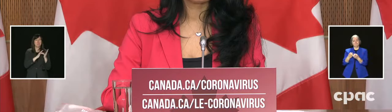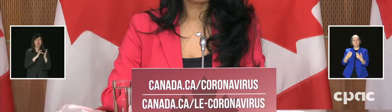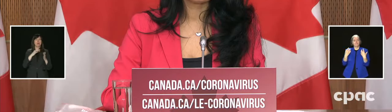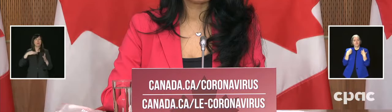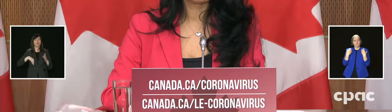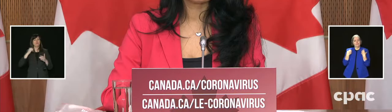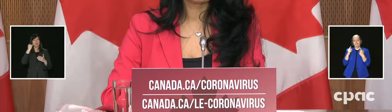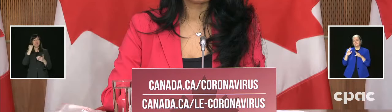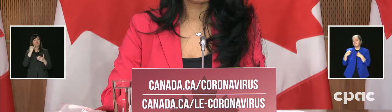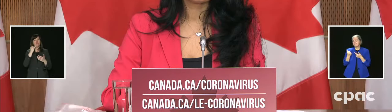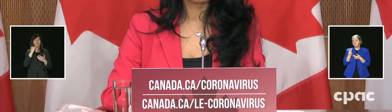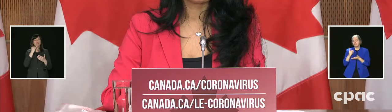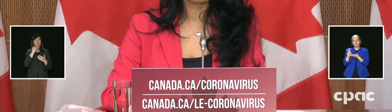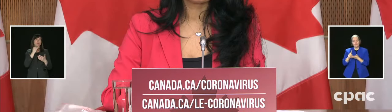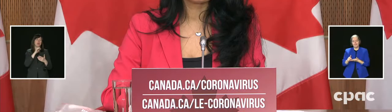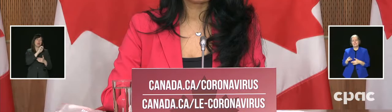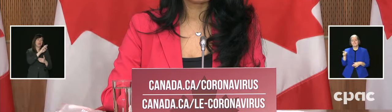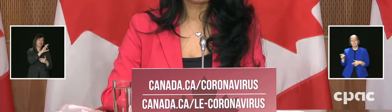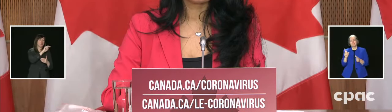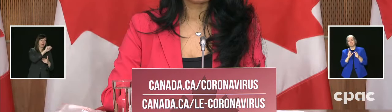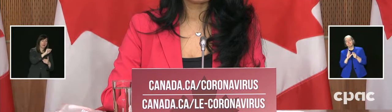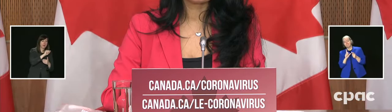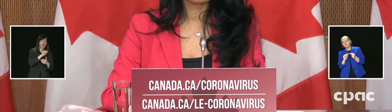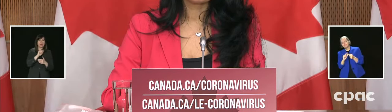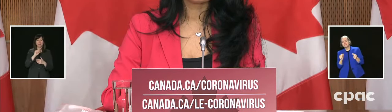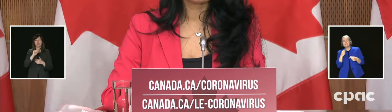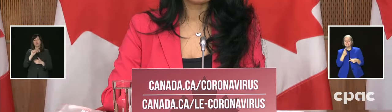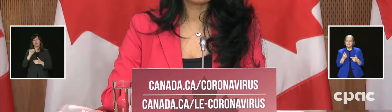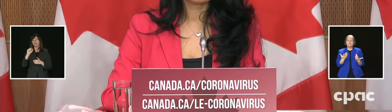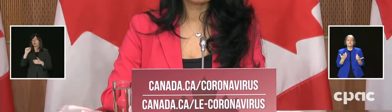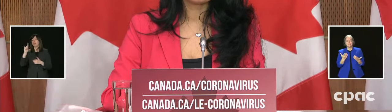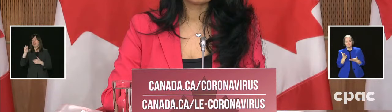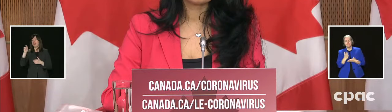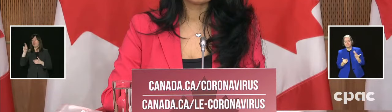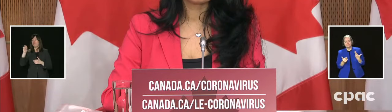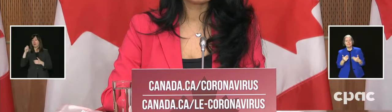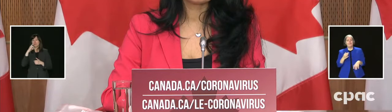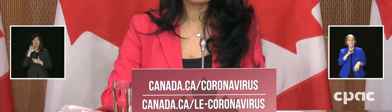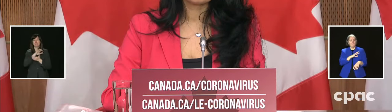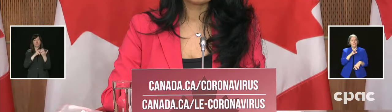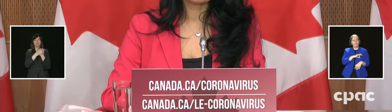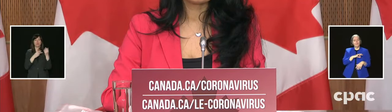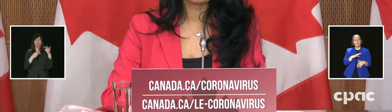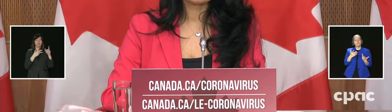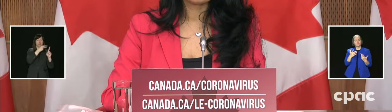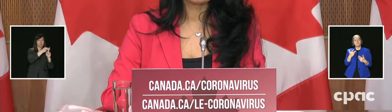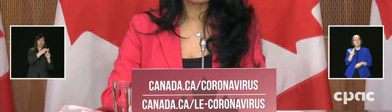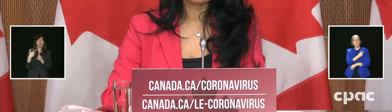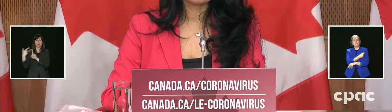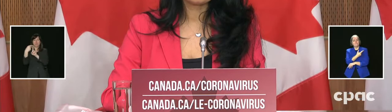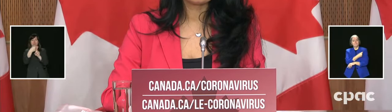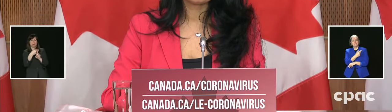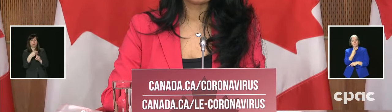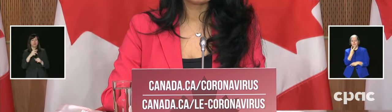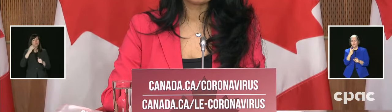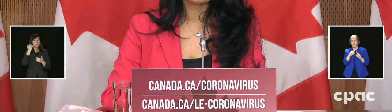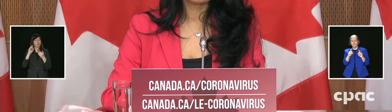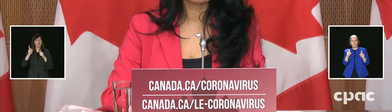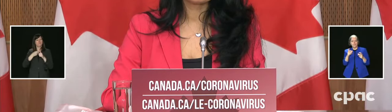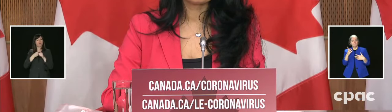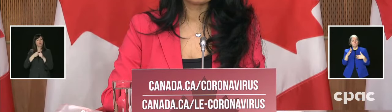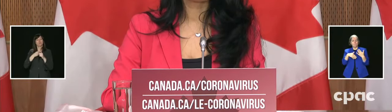and matching vaccines, that an mRNA vaccine and a viral vector vaccine could have advantages, especially, for example, if you use the viral vector first and then you come